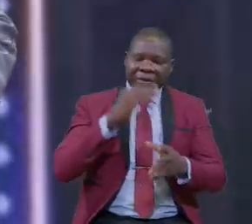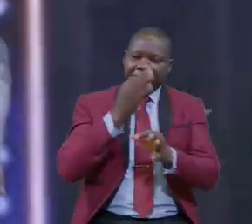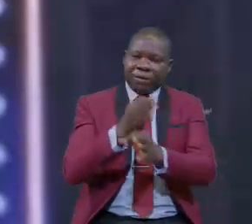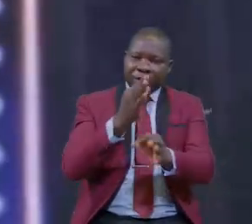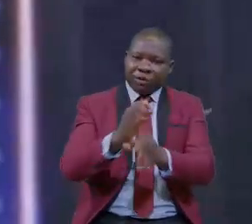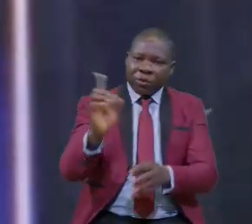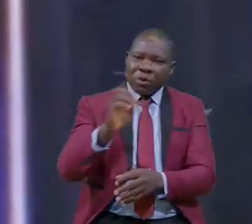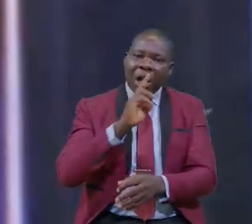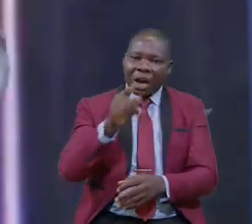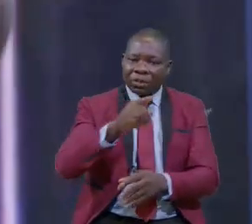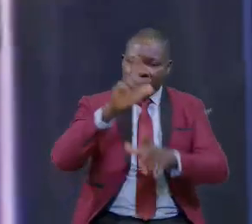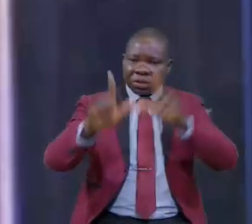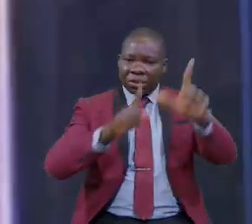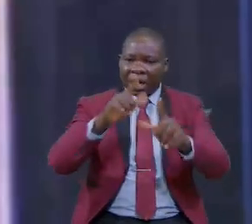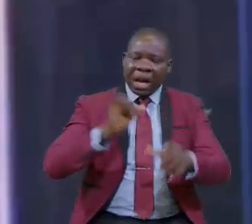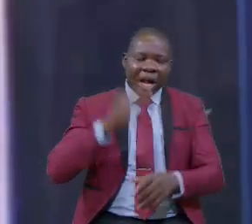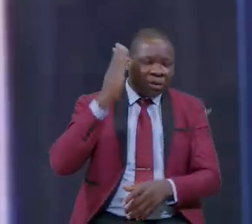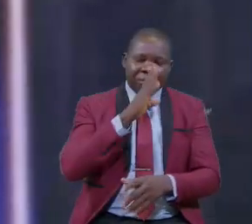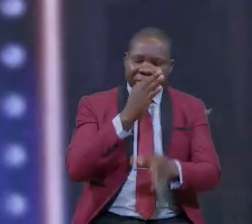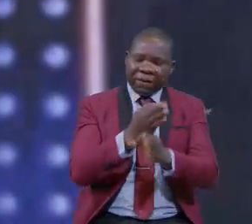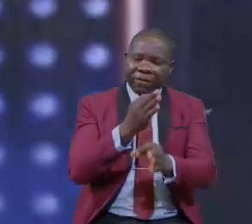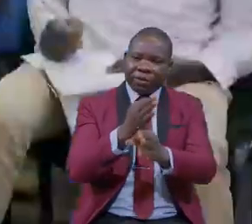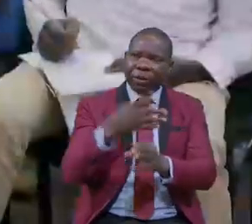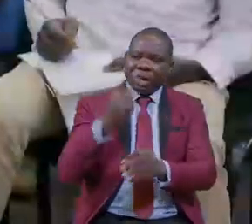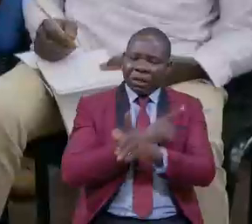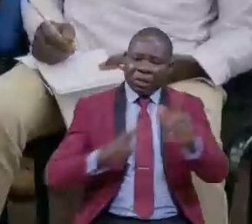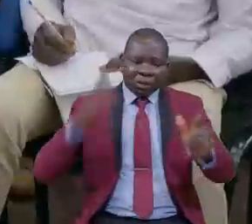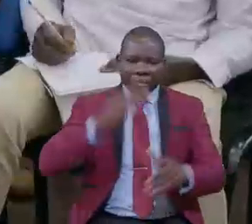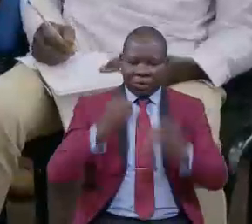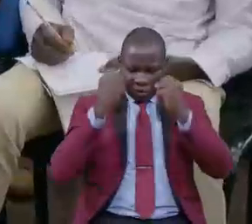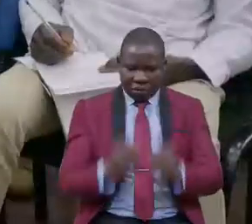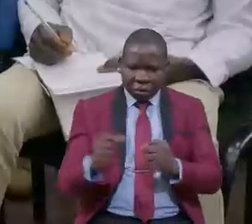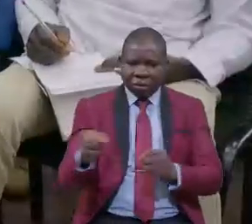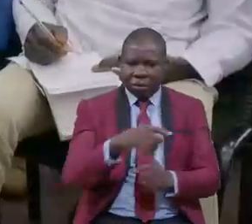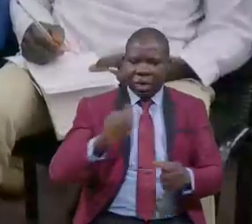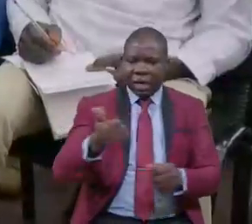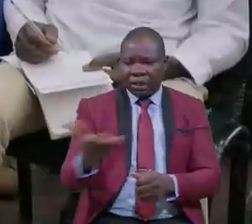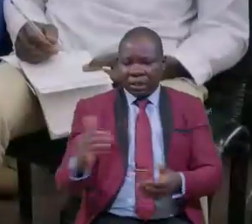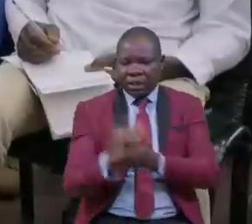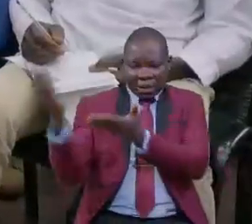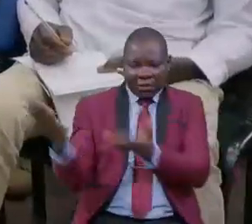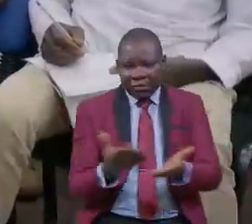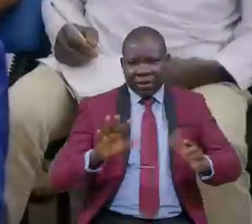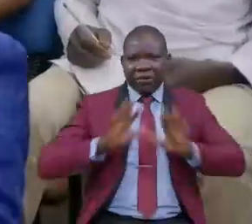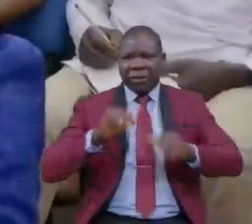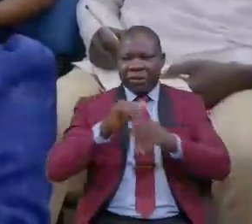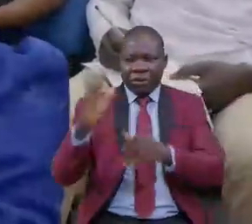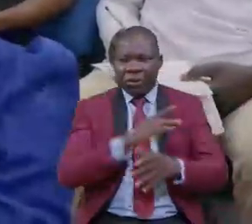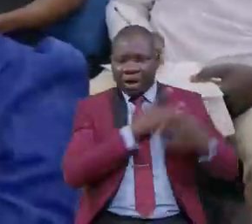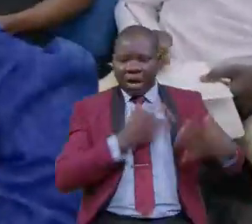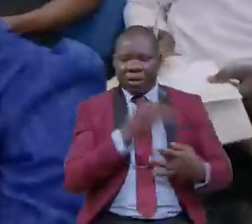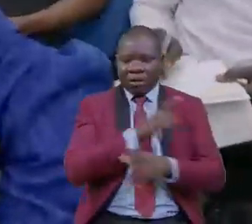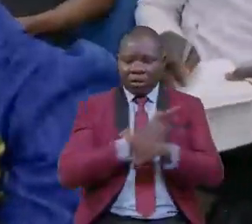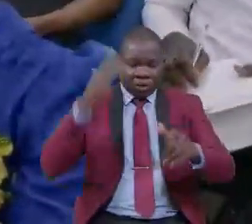everything that brings fear in your heart, the Lord will take away today. Amen. We're coming to number two now. Number